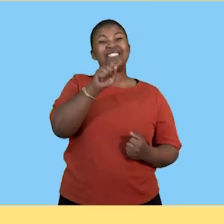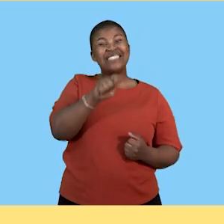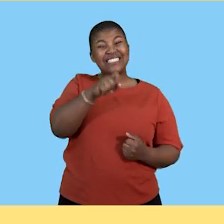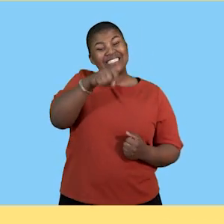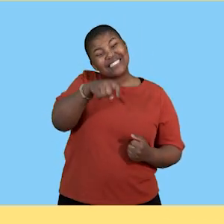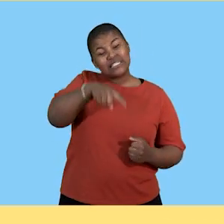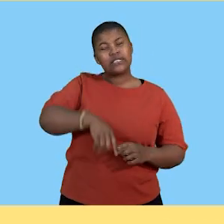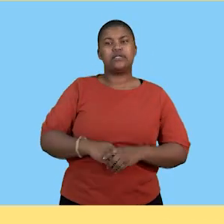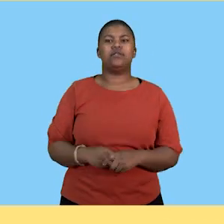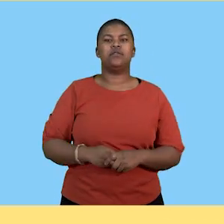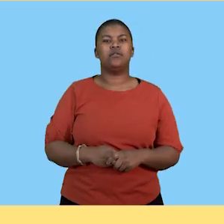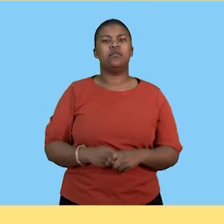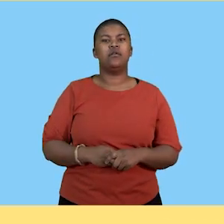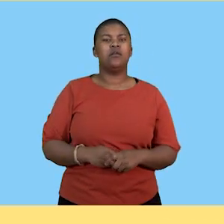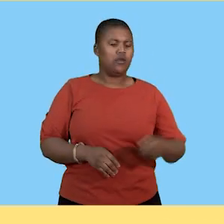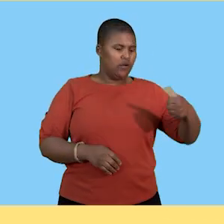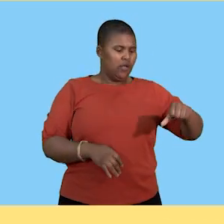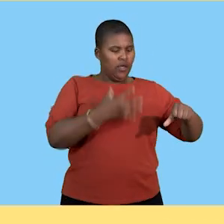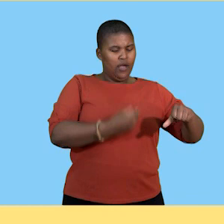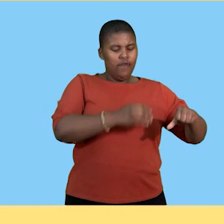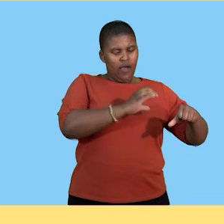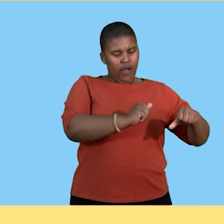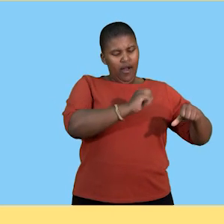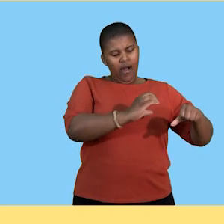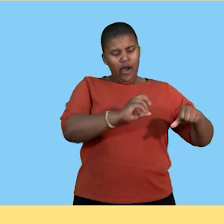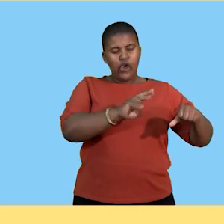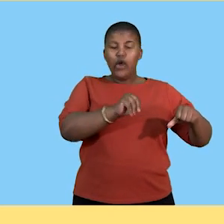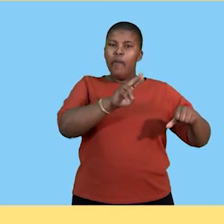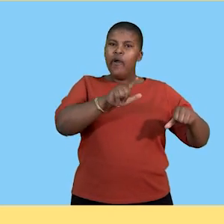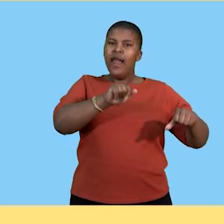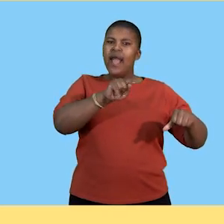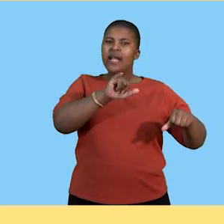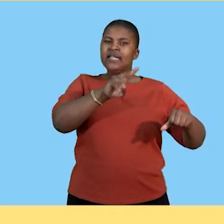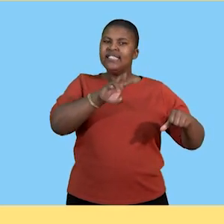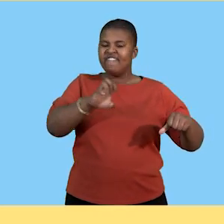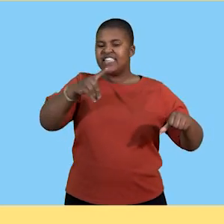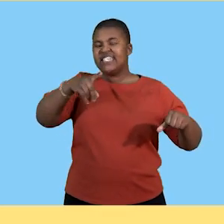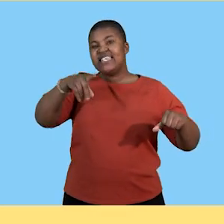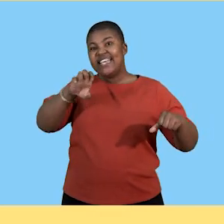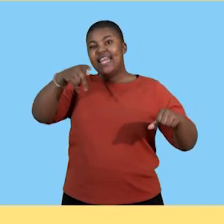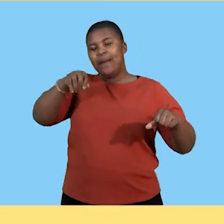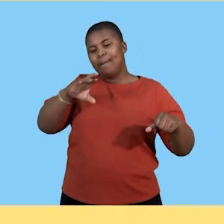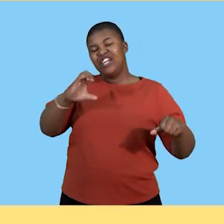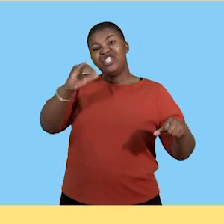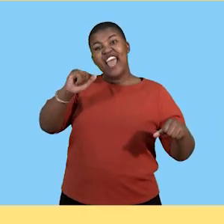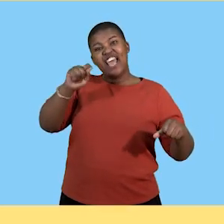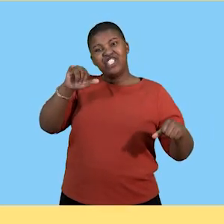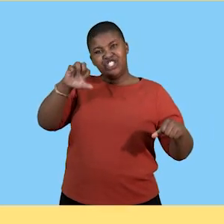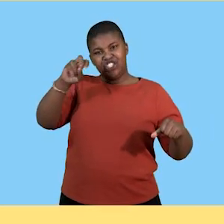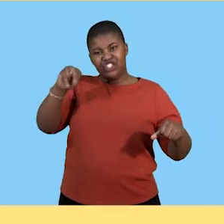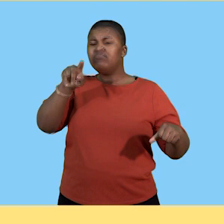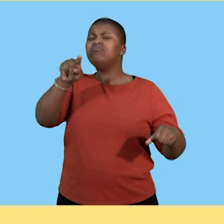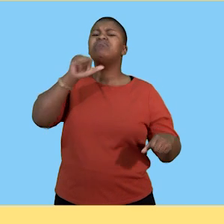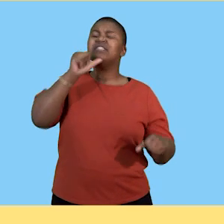cost. And then we have accumulated depreciation on vehicles. The following transactions also took place. A